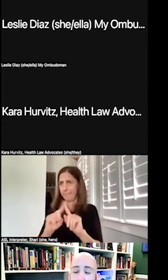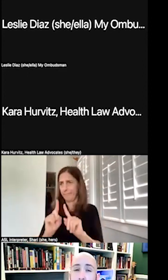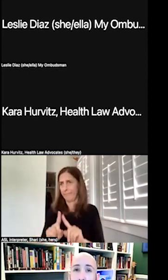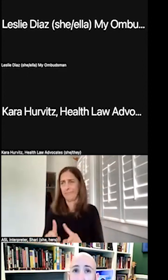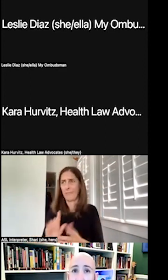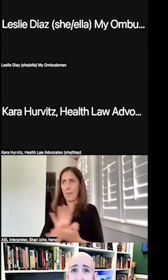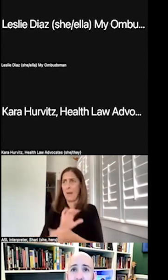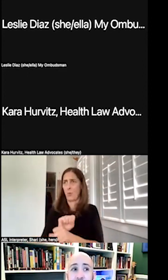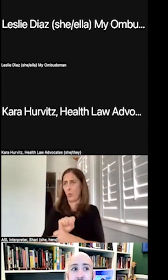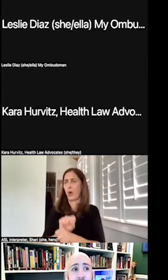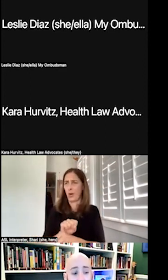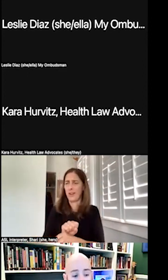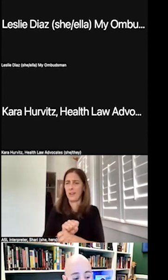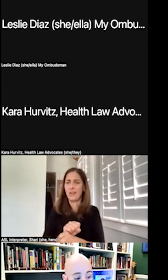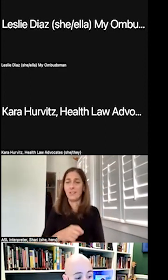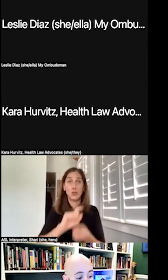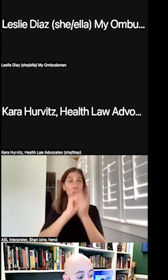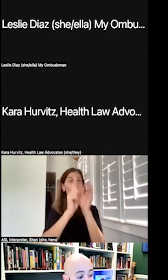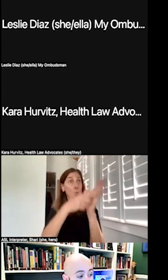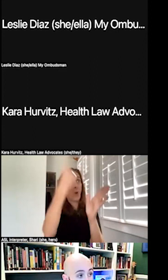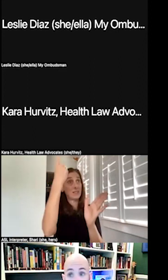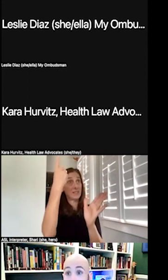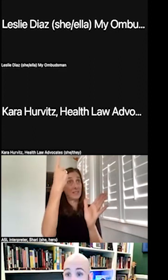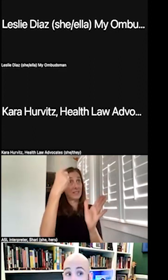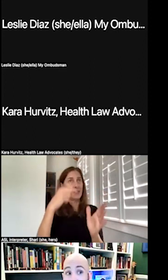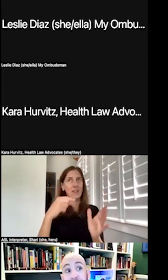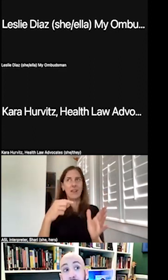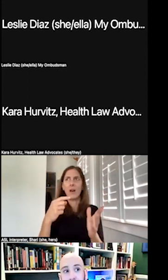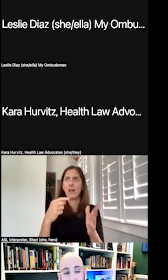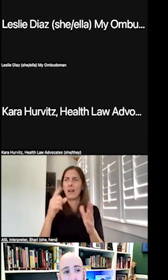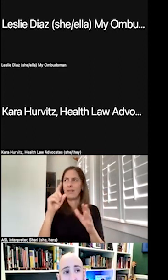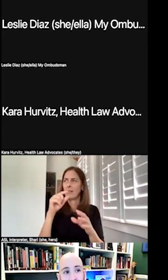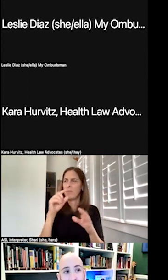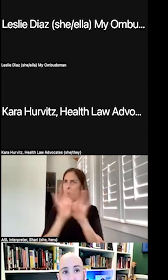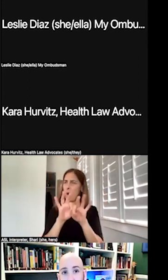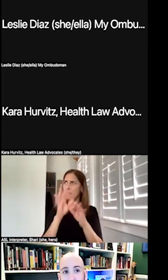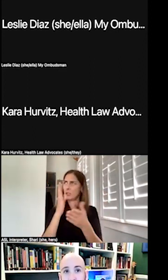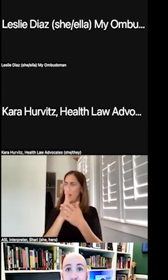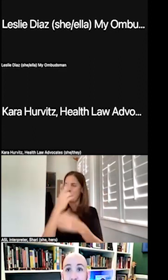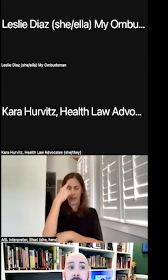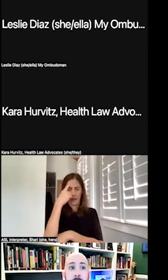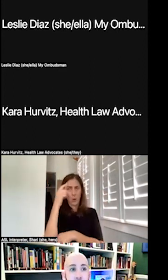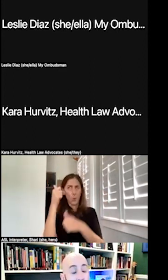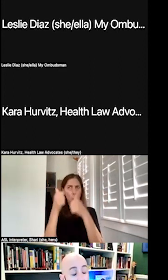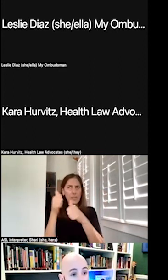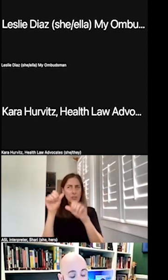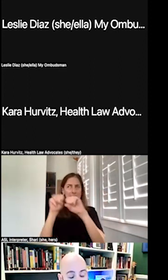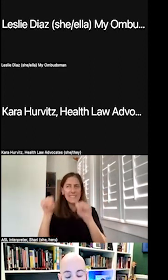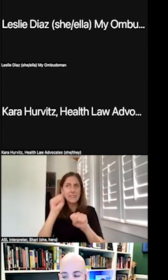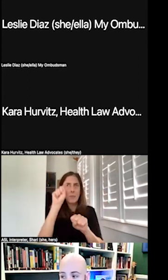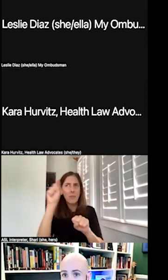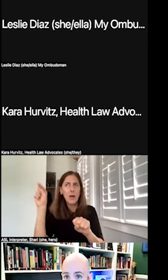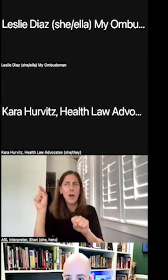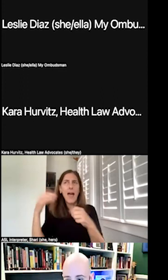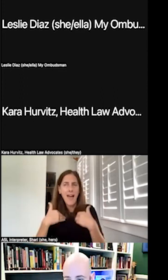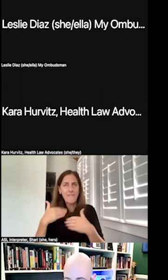all of this legal documentation to actually sit and think, what systems have my name? In which case, these systems need to be updated and